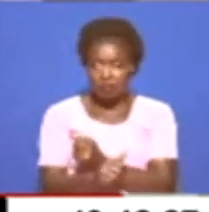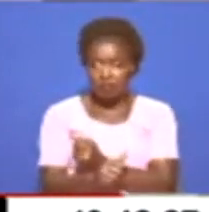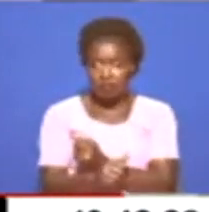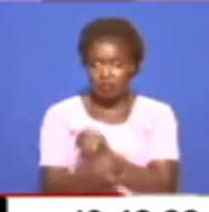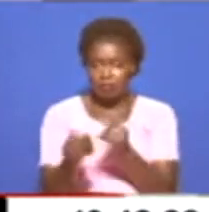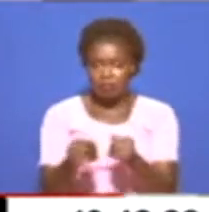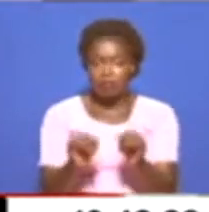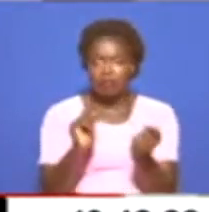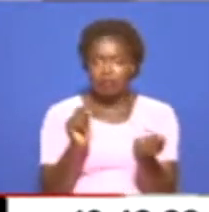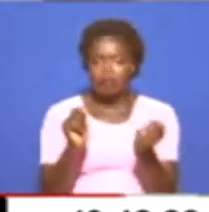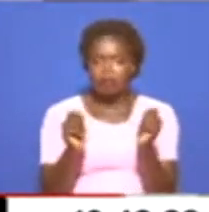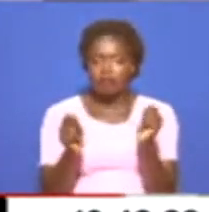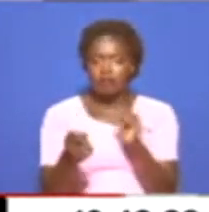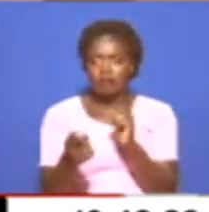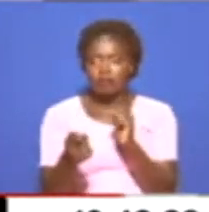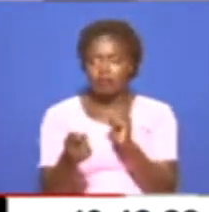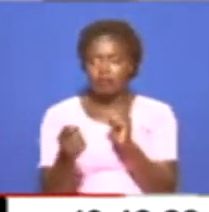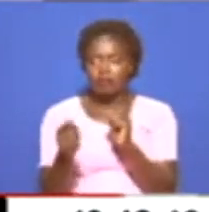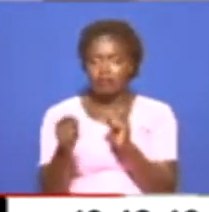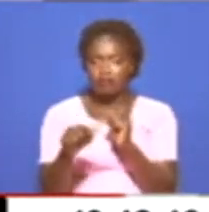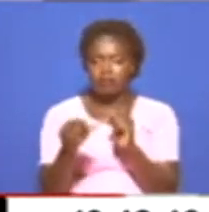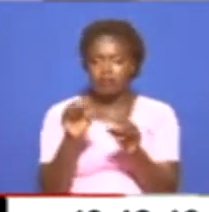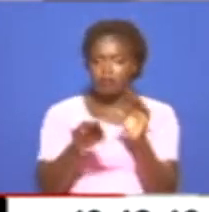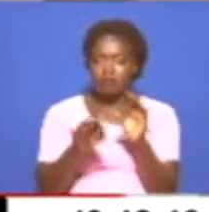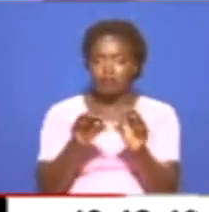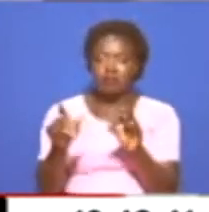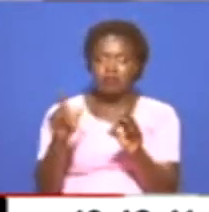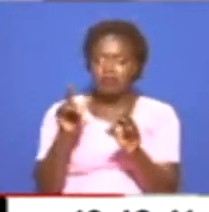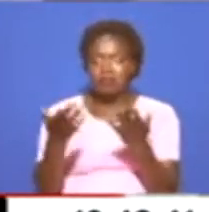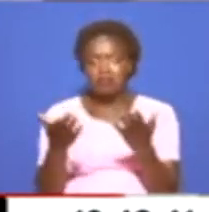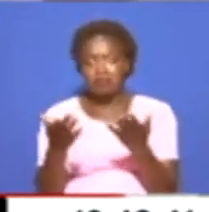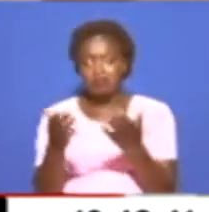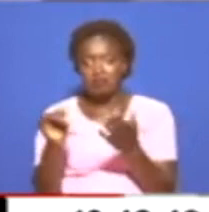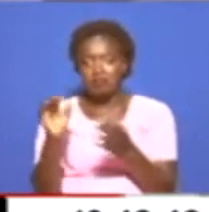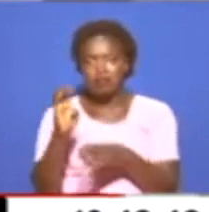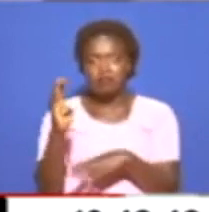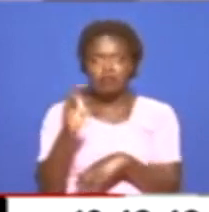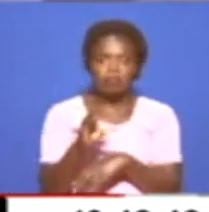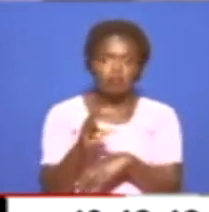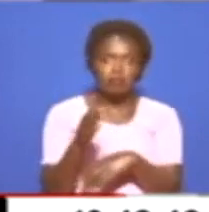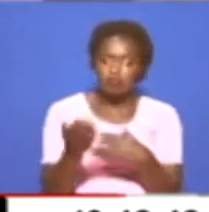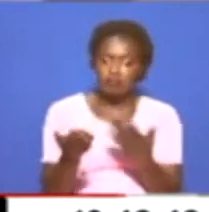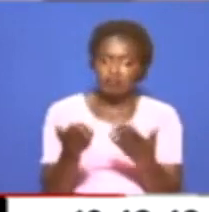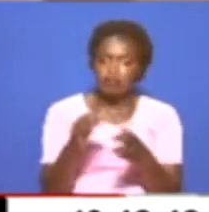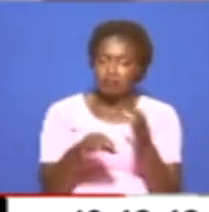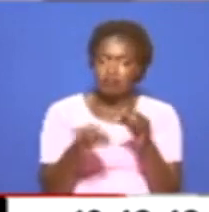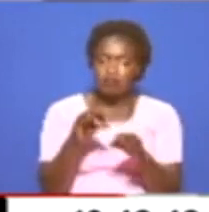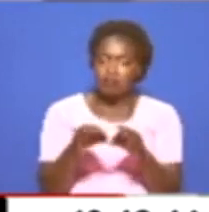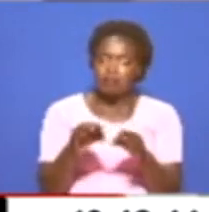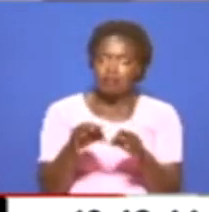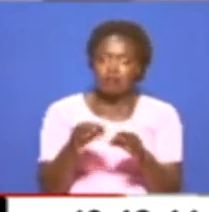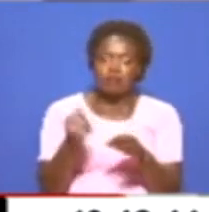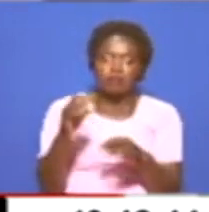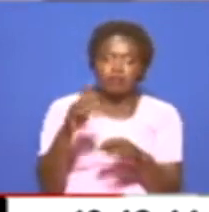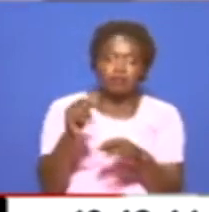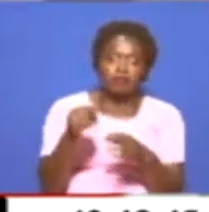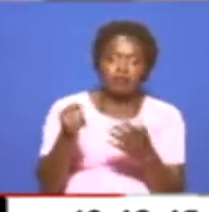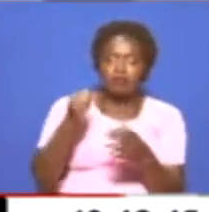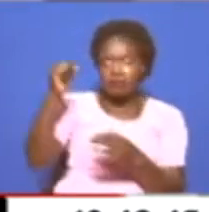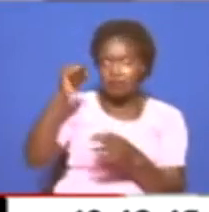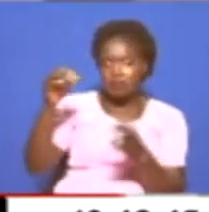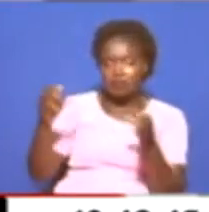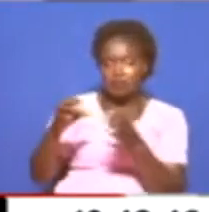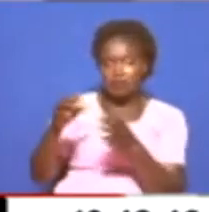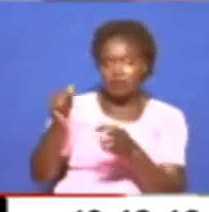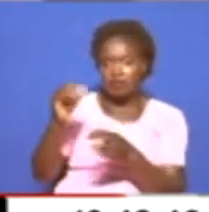and amend any election law? Either it's the IEBC Act or the Elections Act or the Political Parties Act, just a